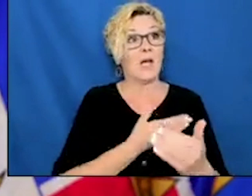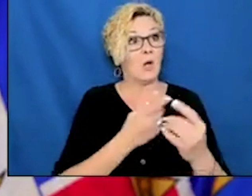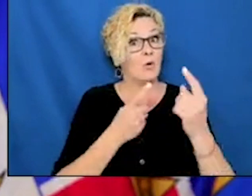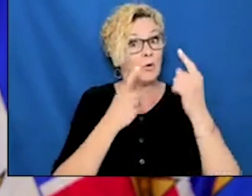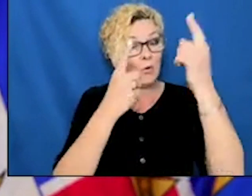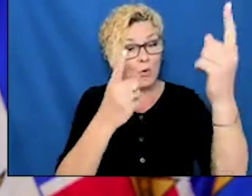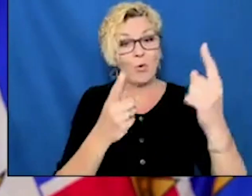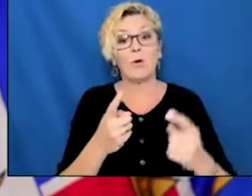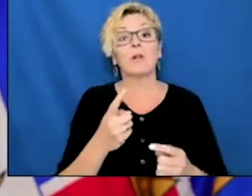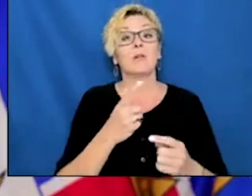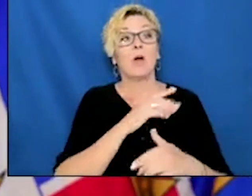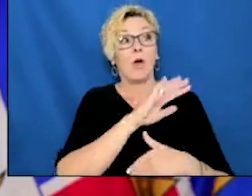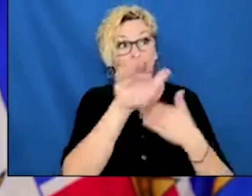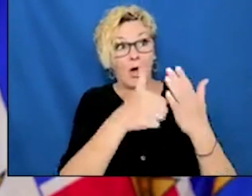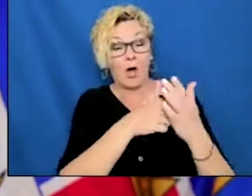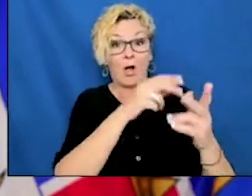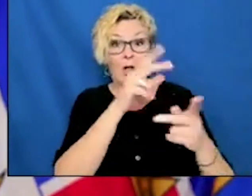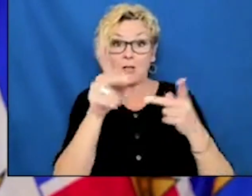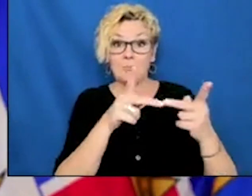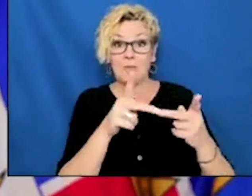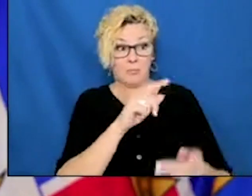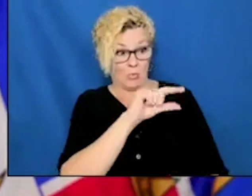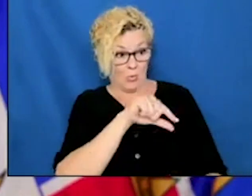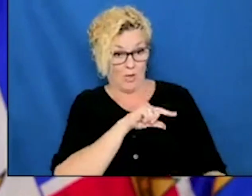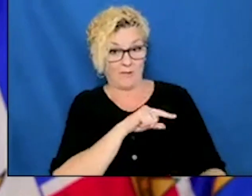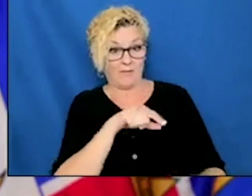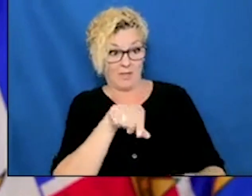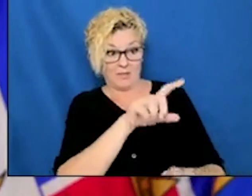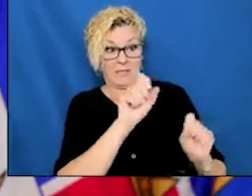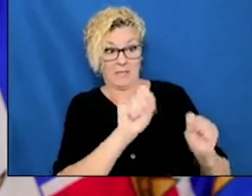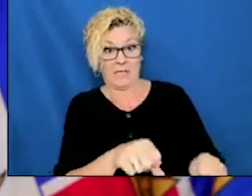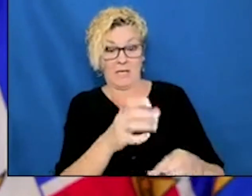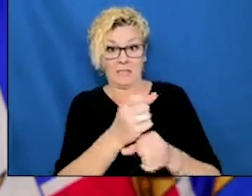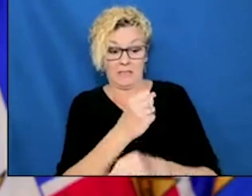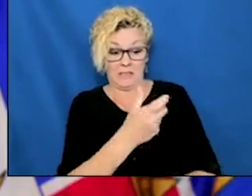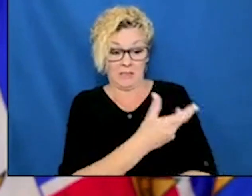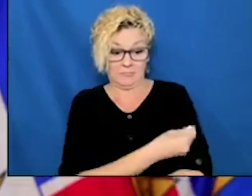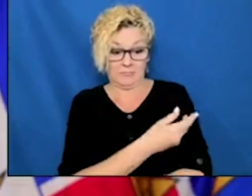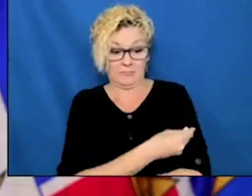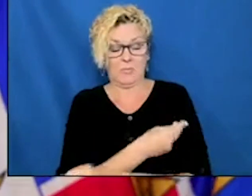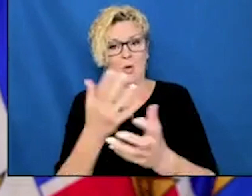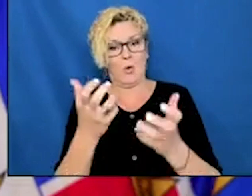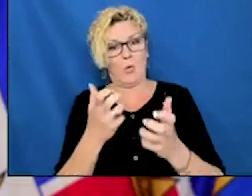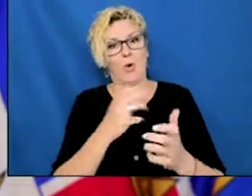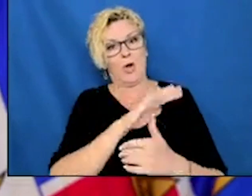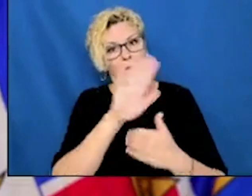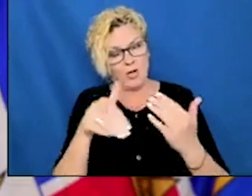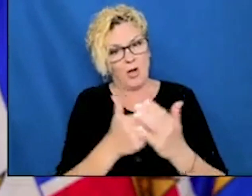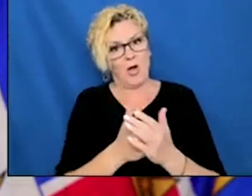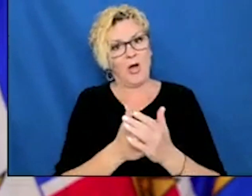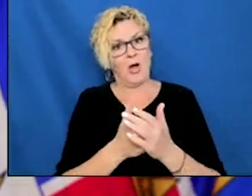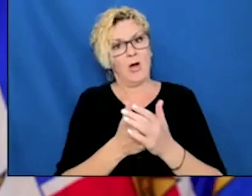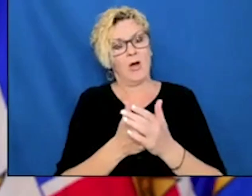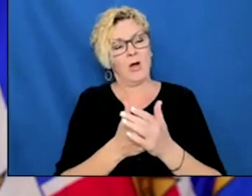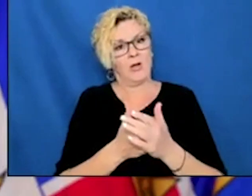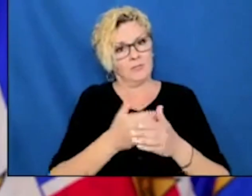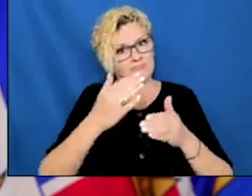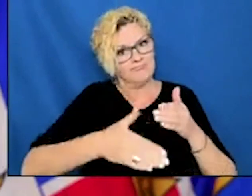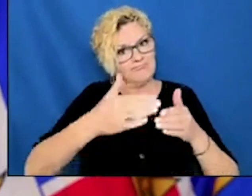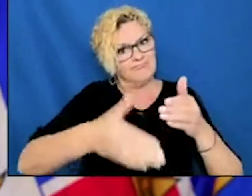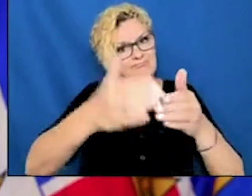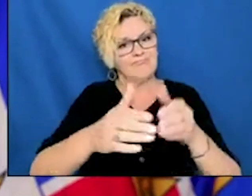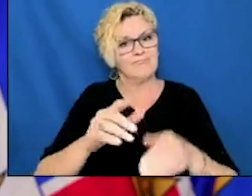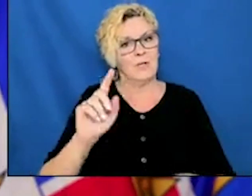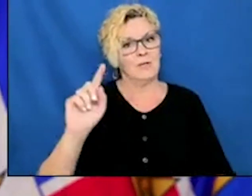eligible people in British Columbia vaccinated with their first dose and then fully vaccinated with their second dose as soon as we